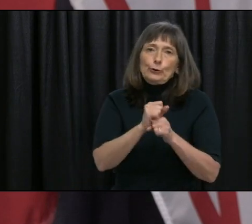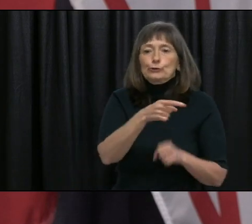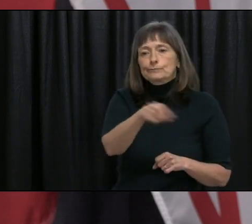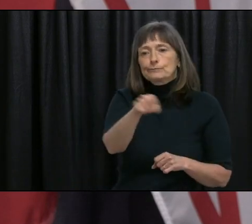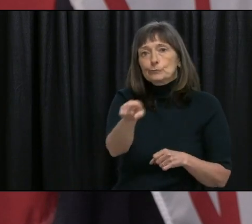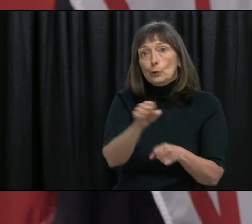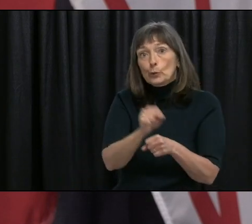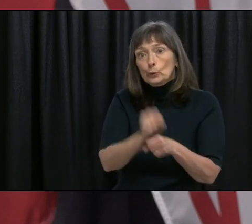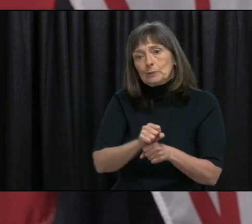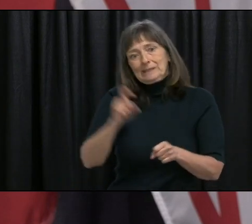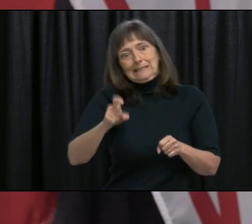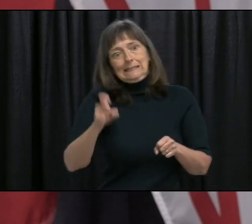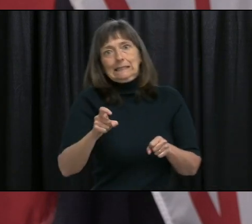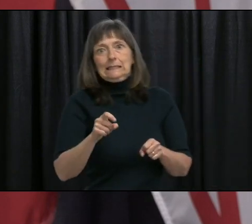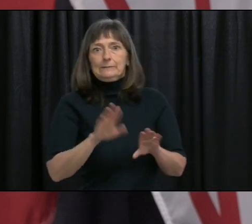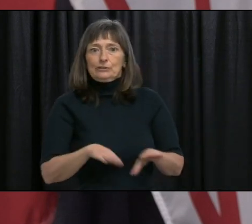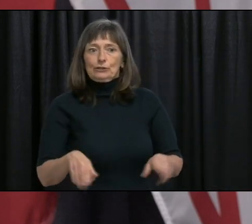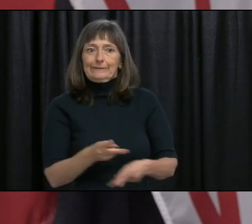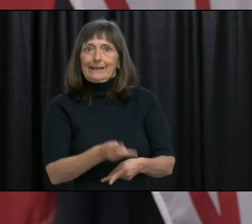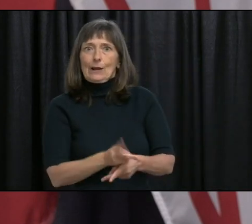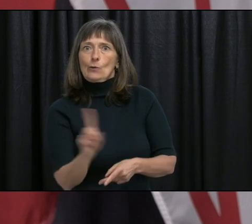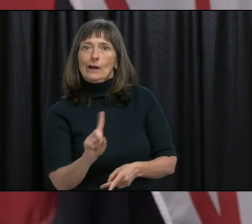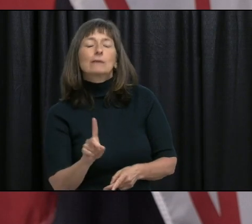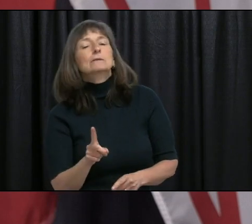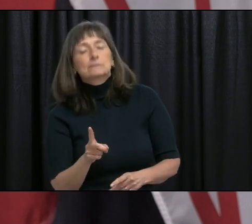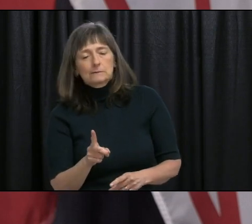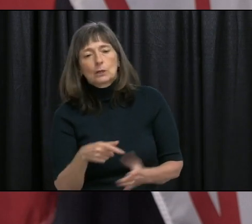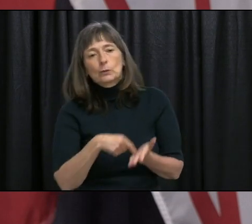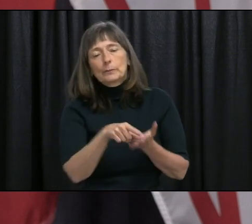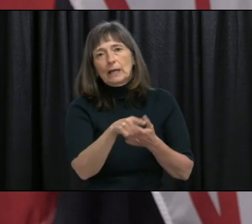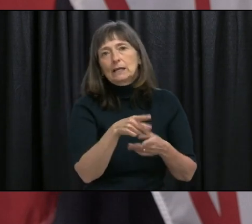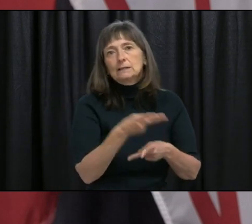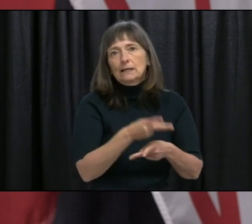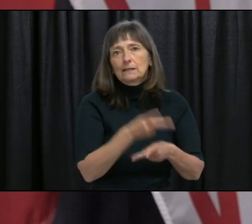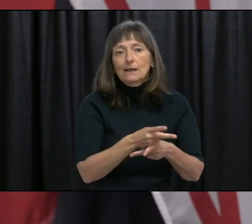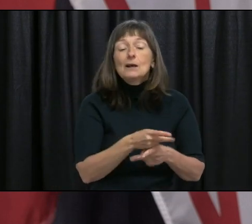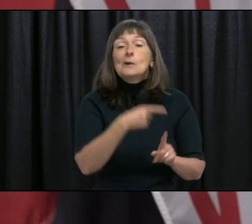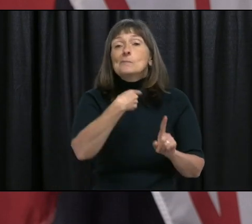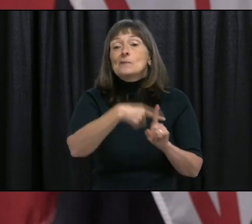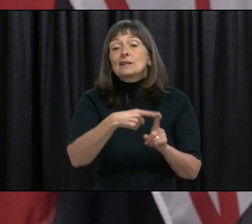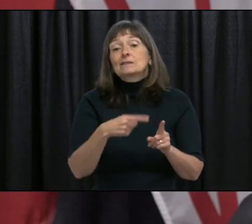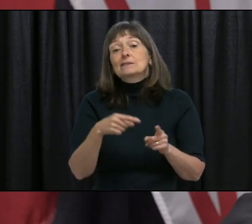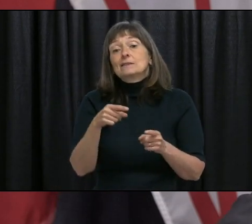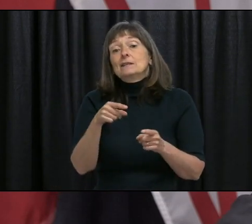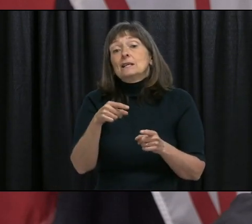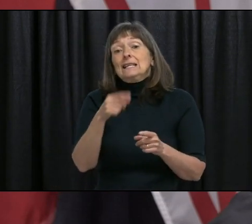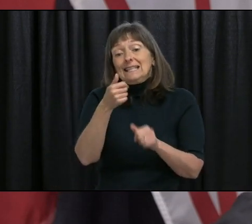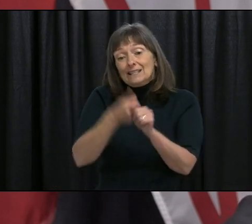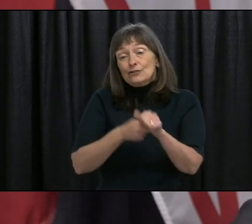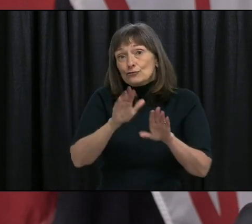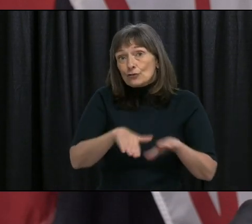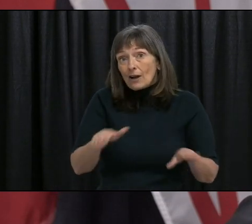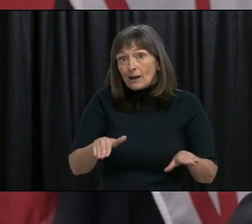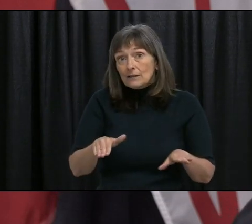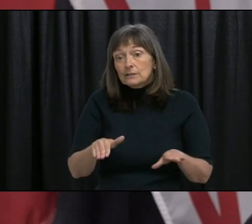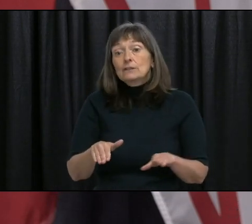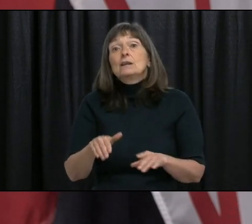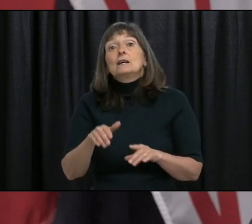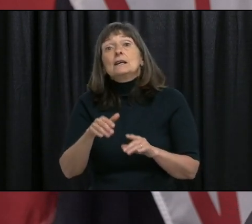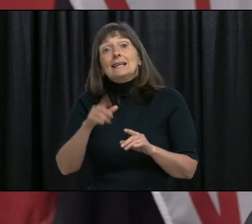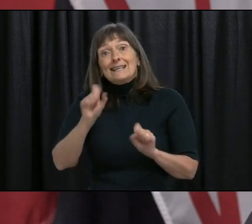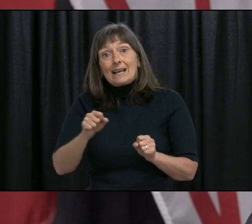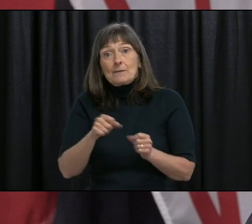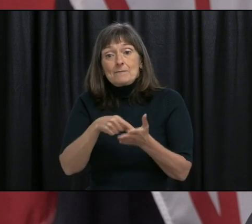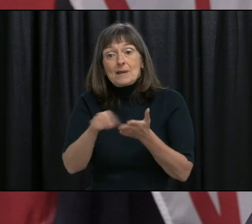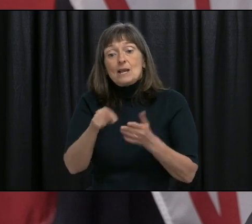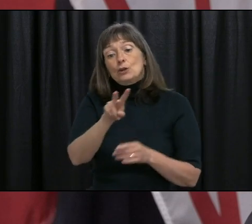to access the child care program. And this was $200 per week per child for essential workers. It was